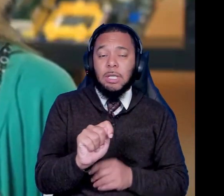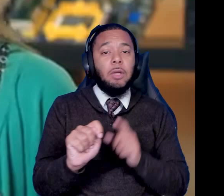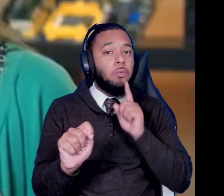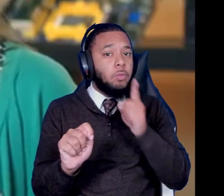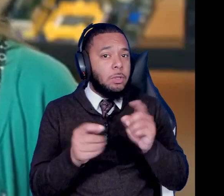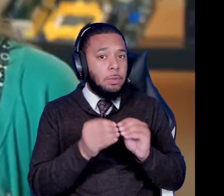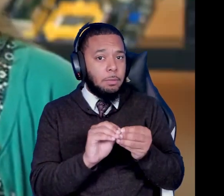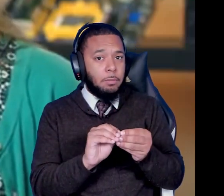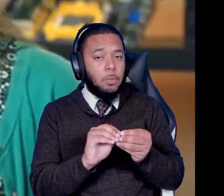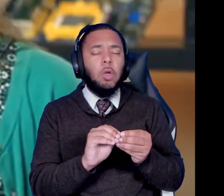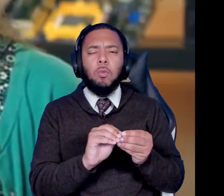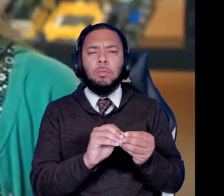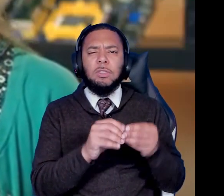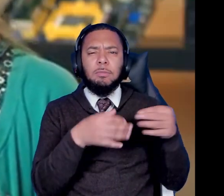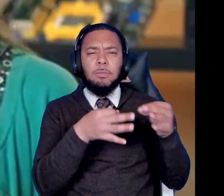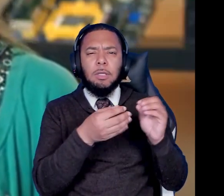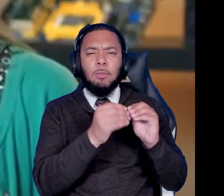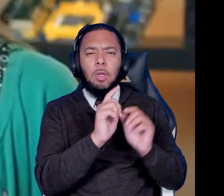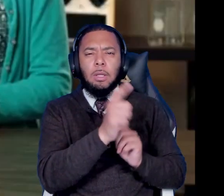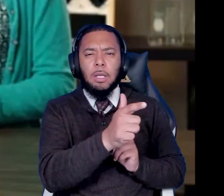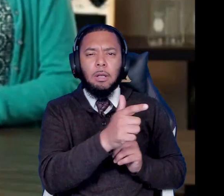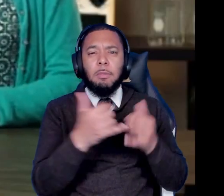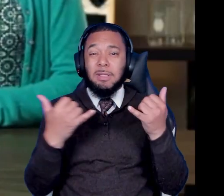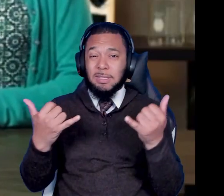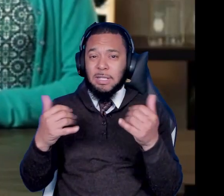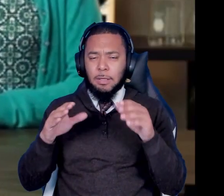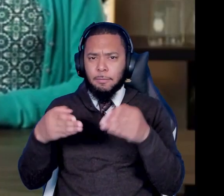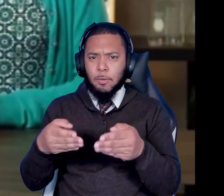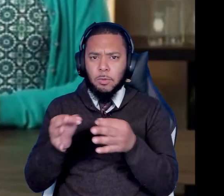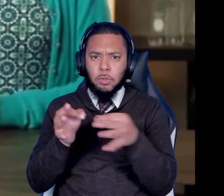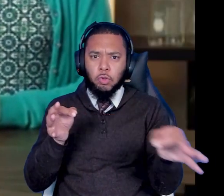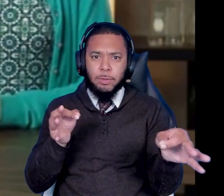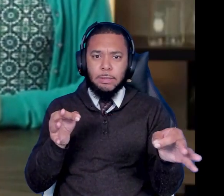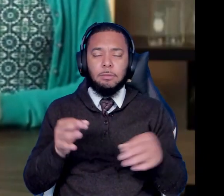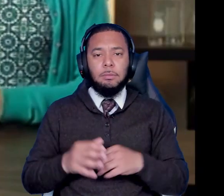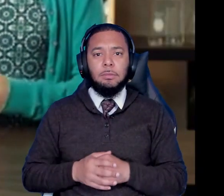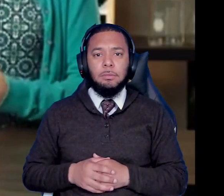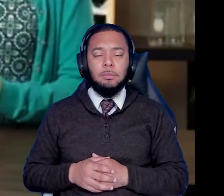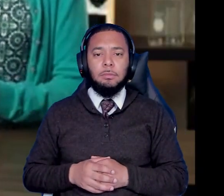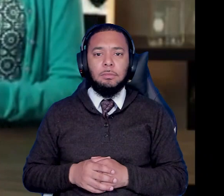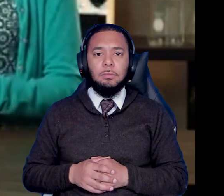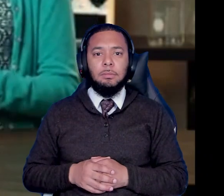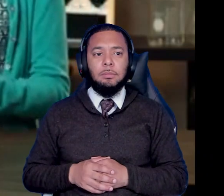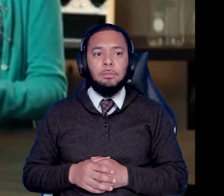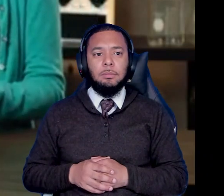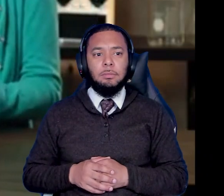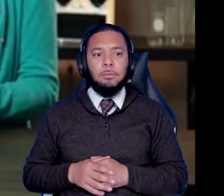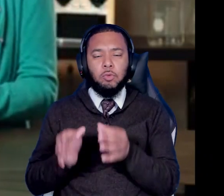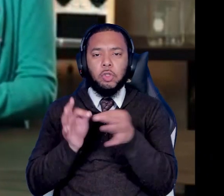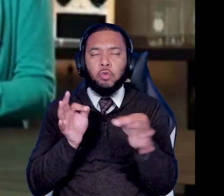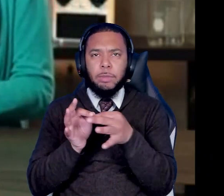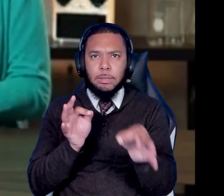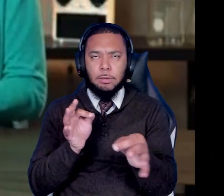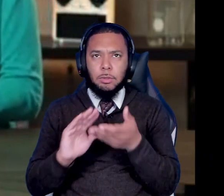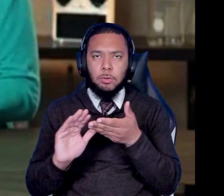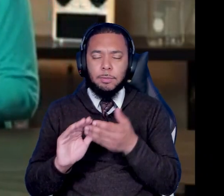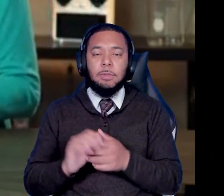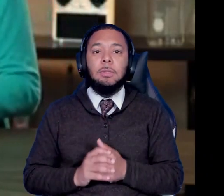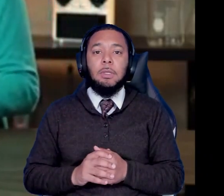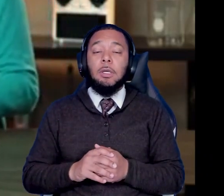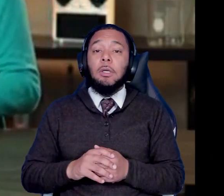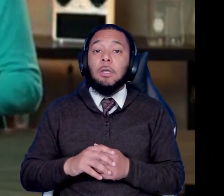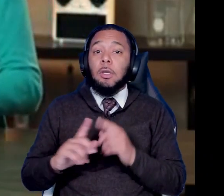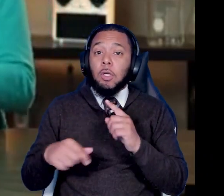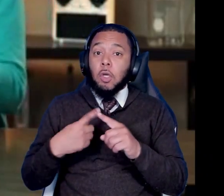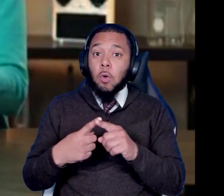But today I want to focus mostly on strings. When we start programming and having a conversation with our computer,